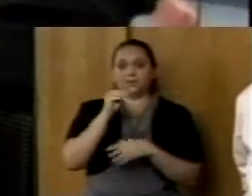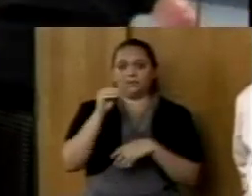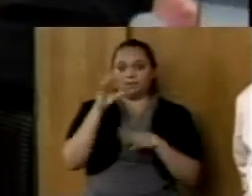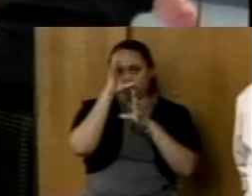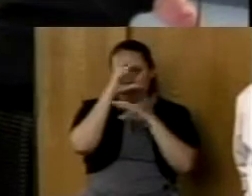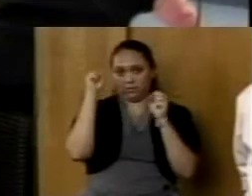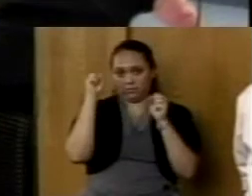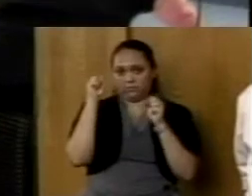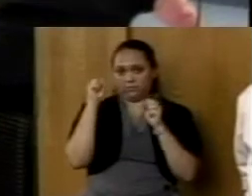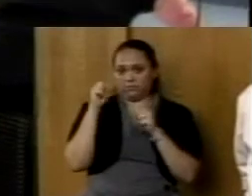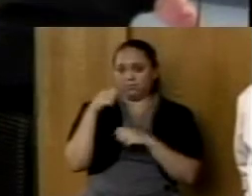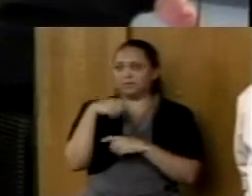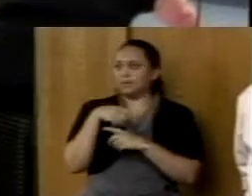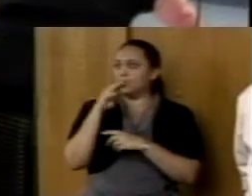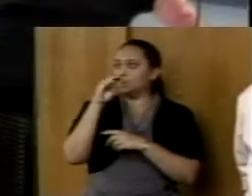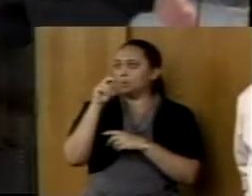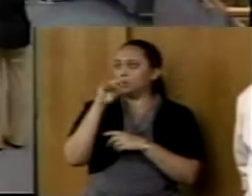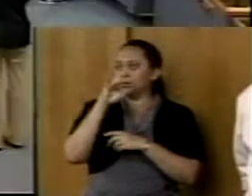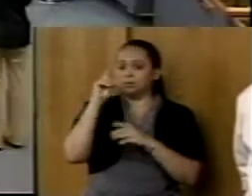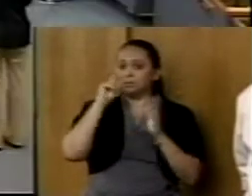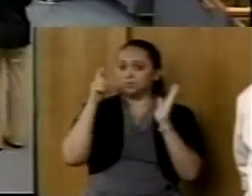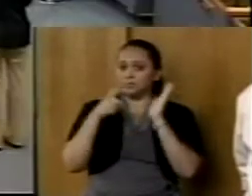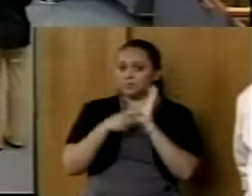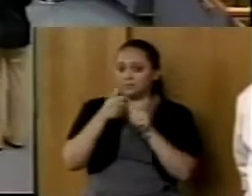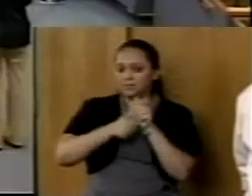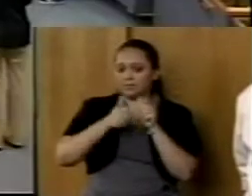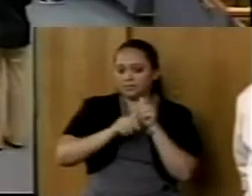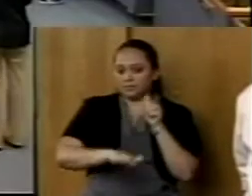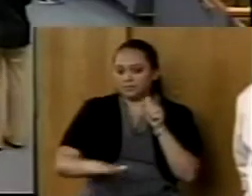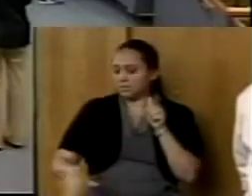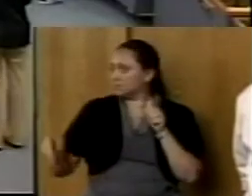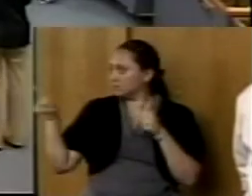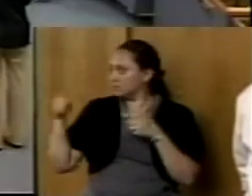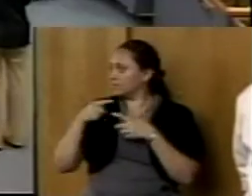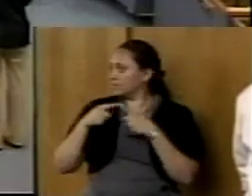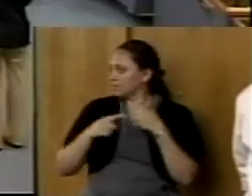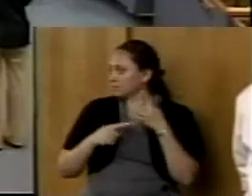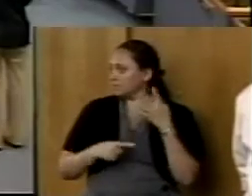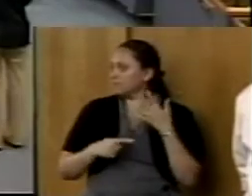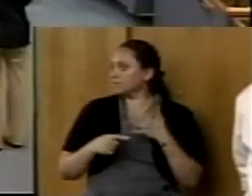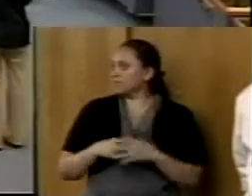recognizing, and we put the name of each child. This one happens to be Jeremy Aleman,